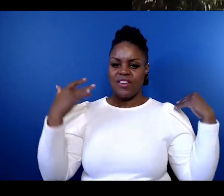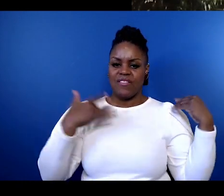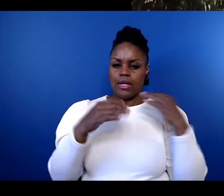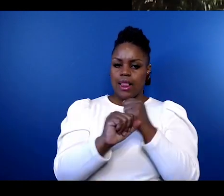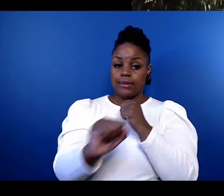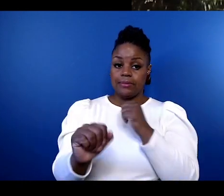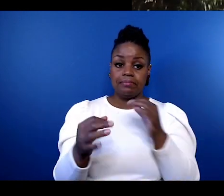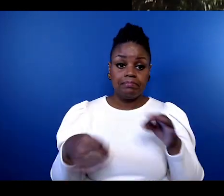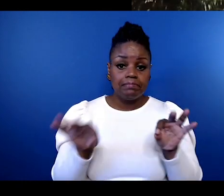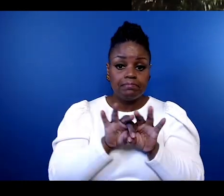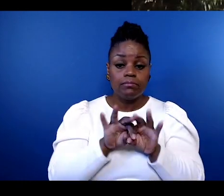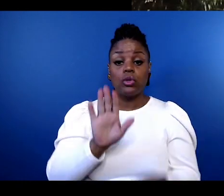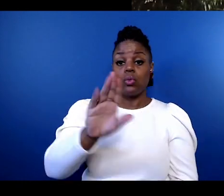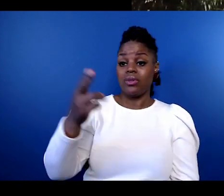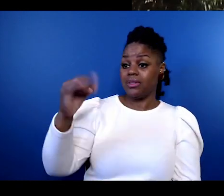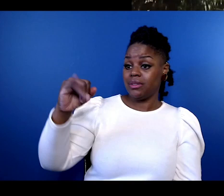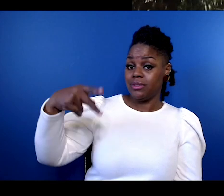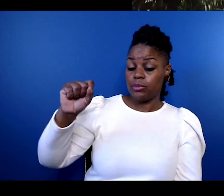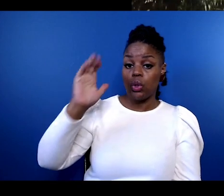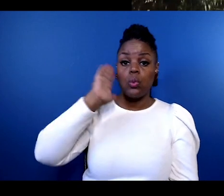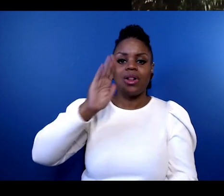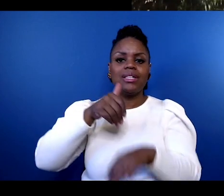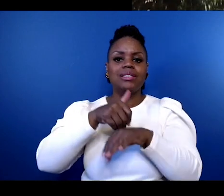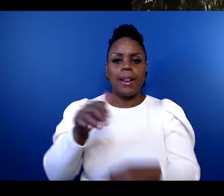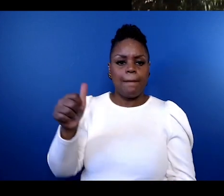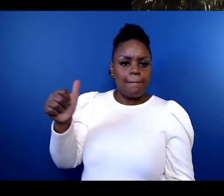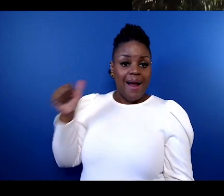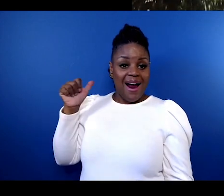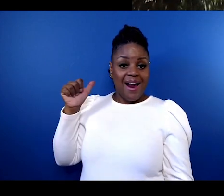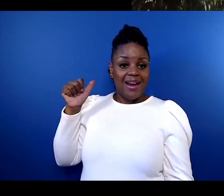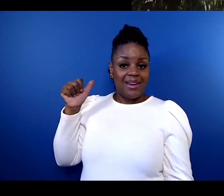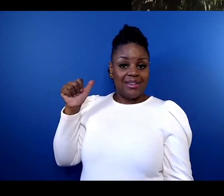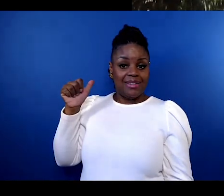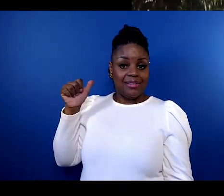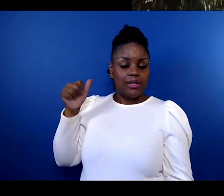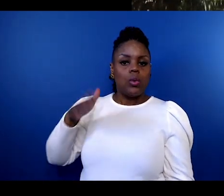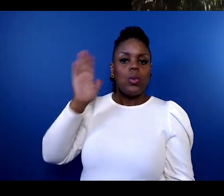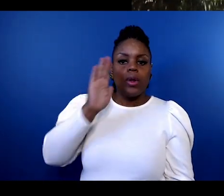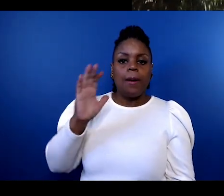forward, come up onto that knee. Again, lift the chest.